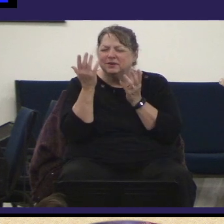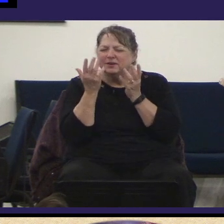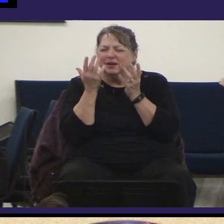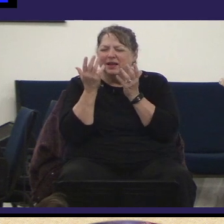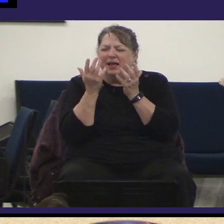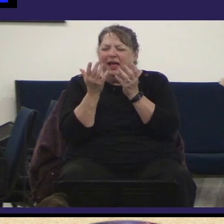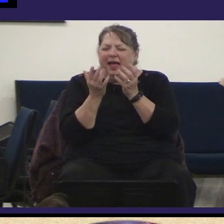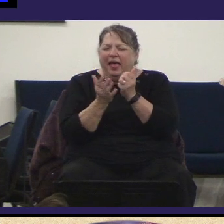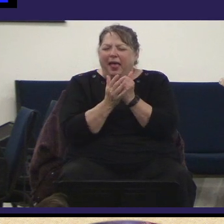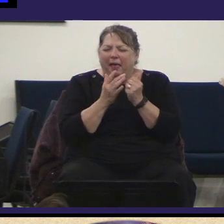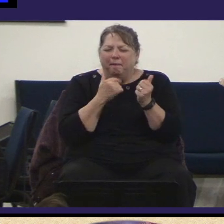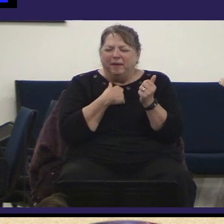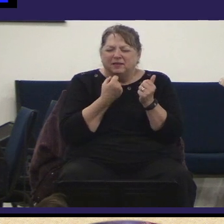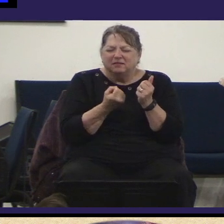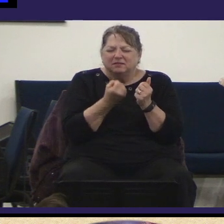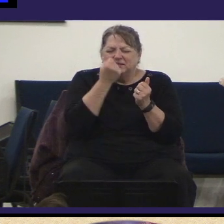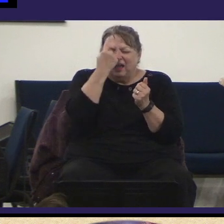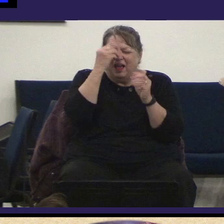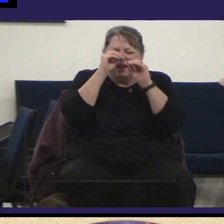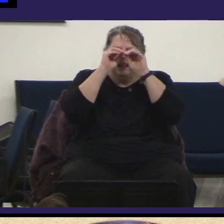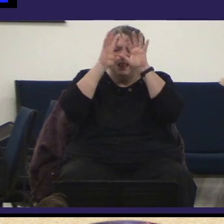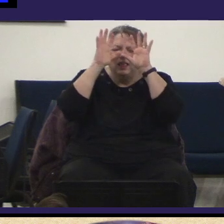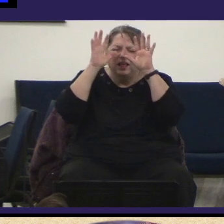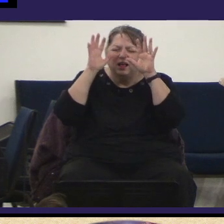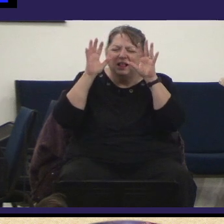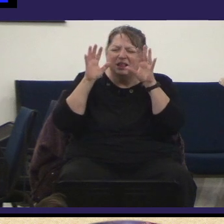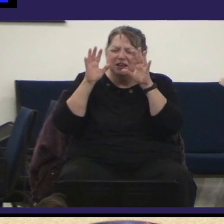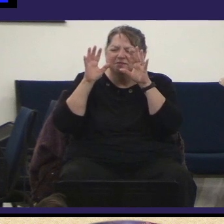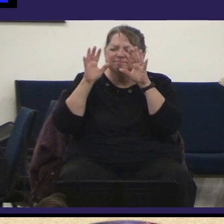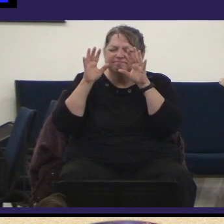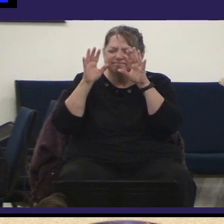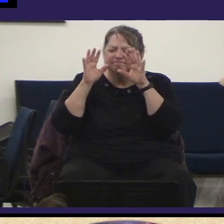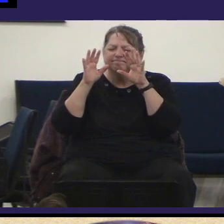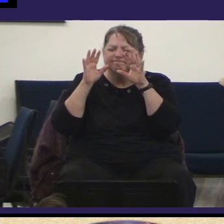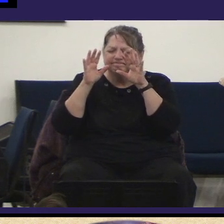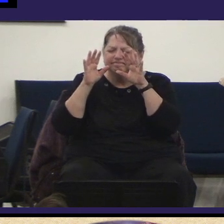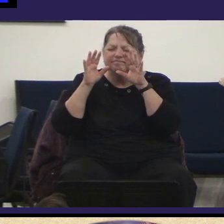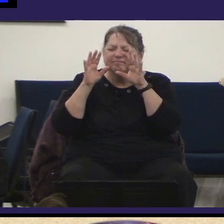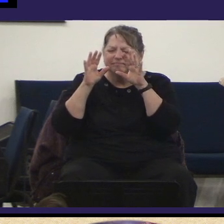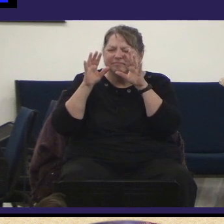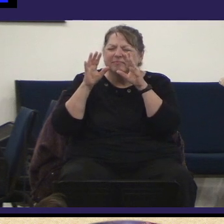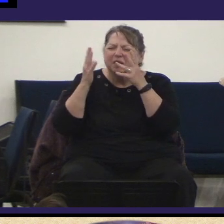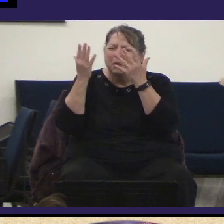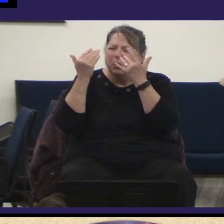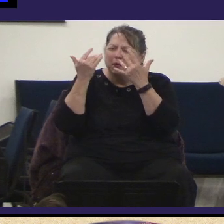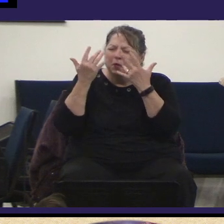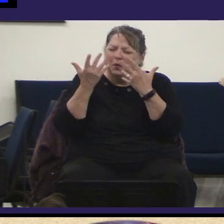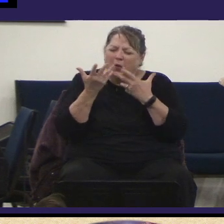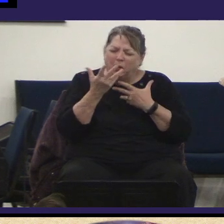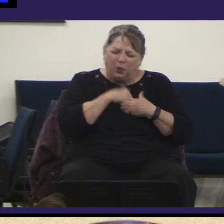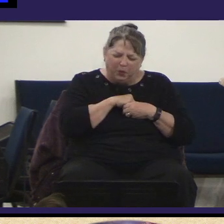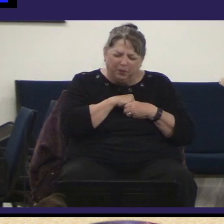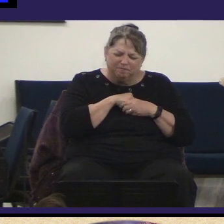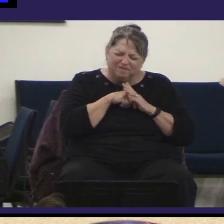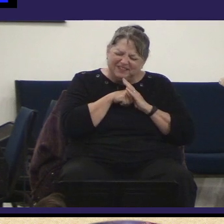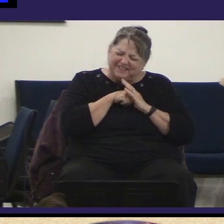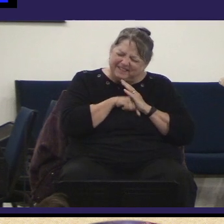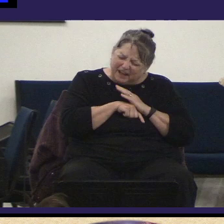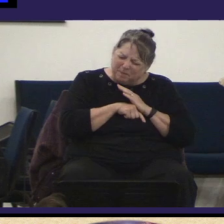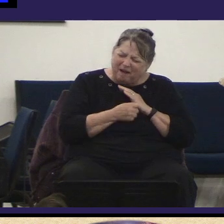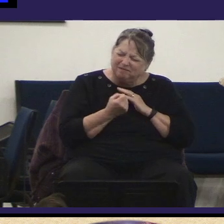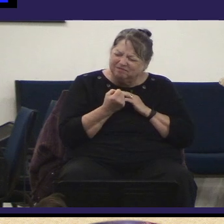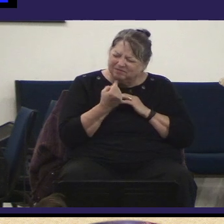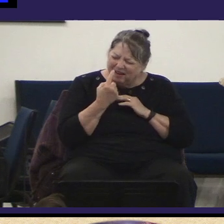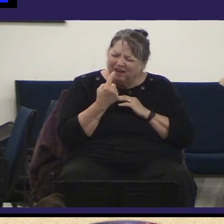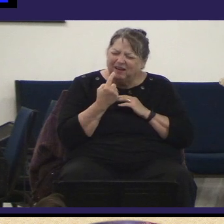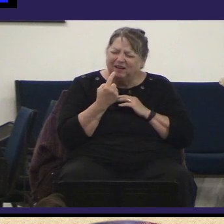allowing us to understand these things. And I pray in Jesus' name that you would plant them deep within our hearts. Even as we sit and close in